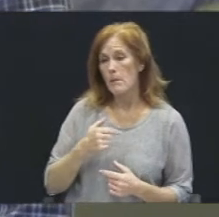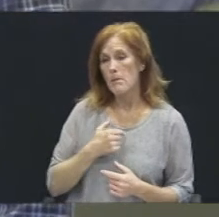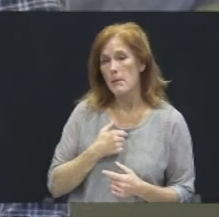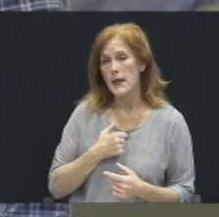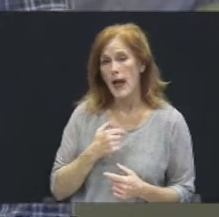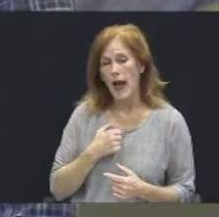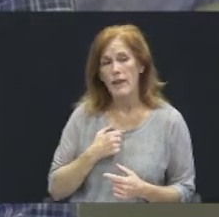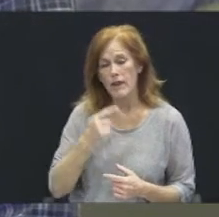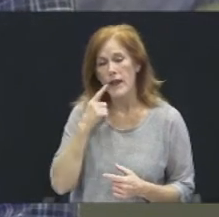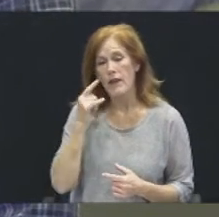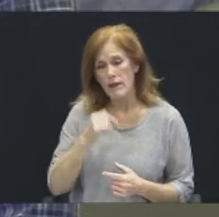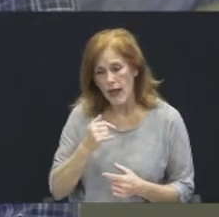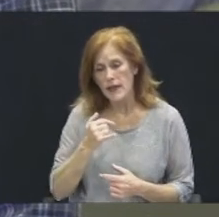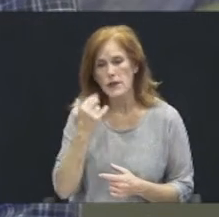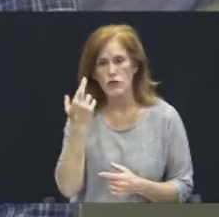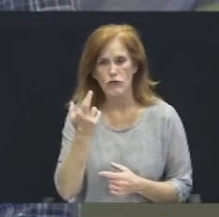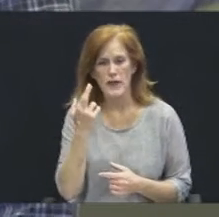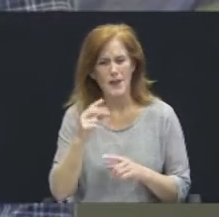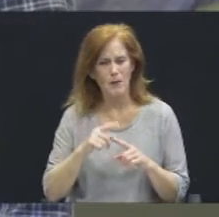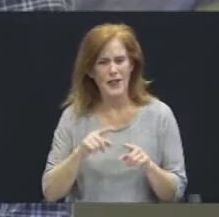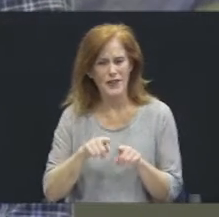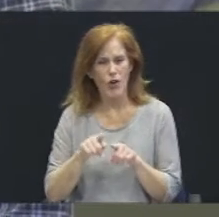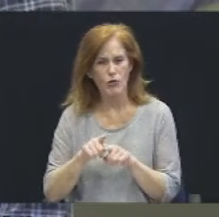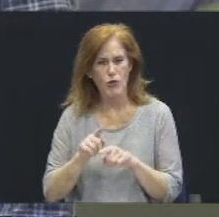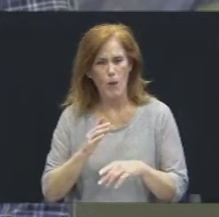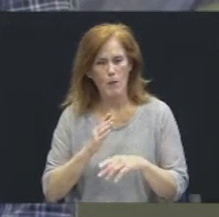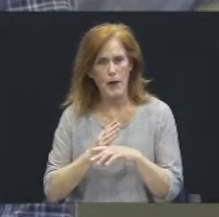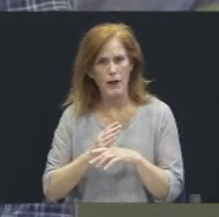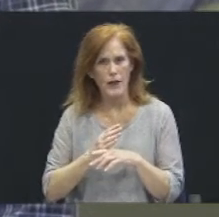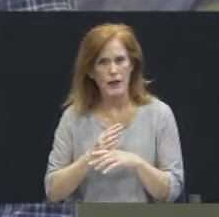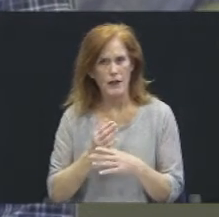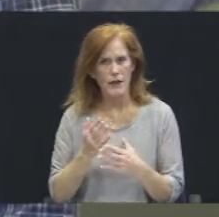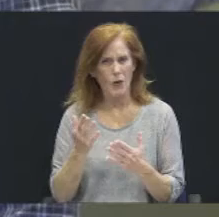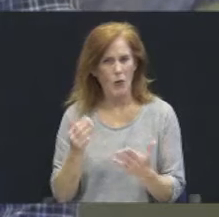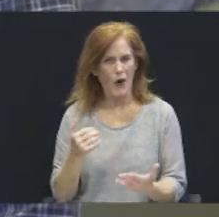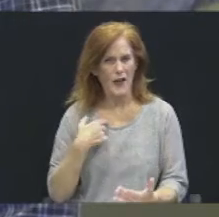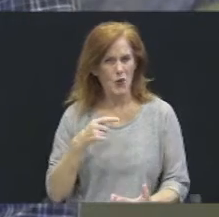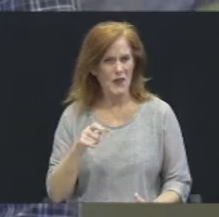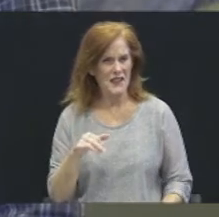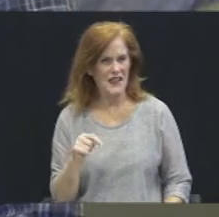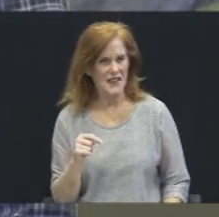biggest philosophical barrier, is why do we need it?